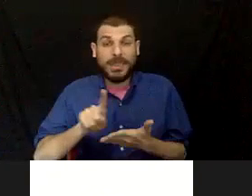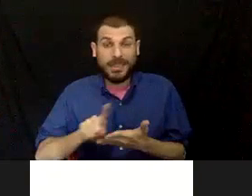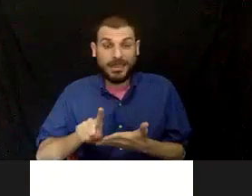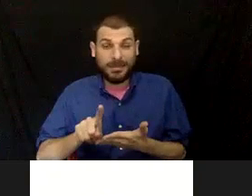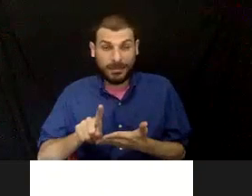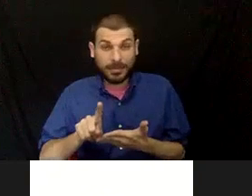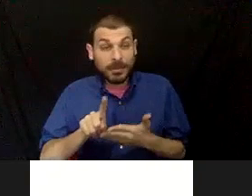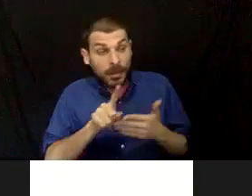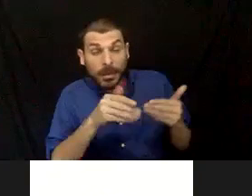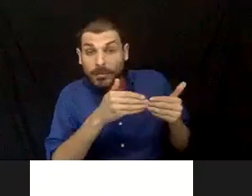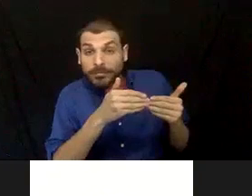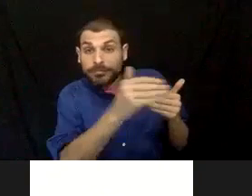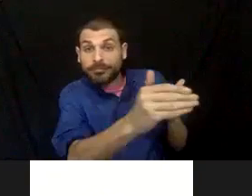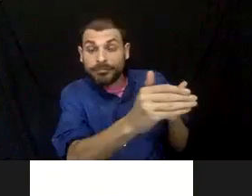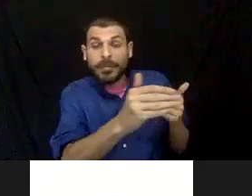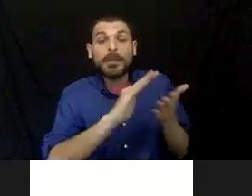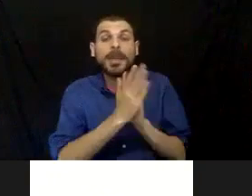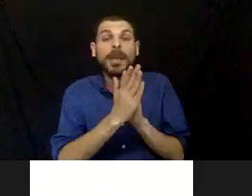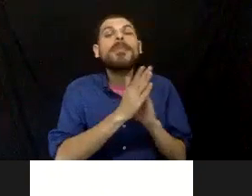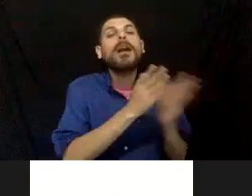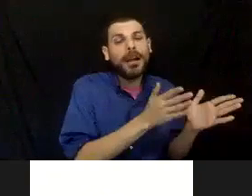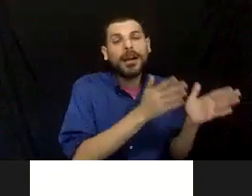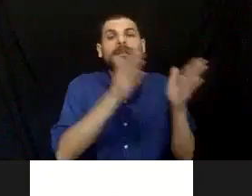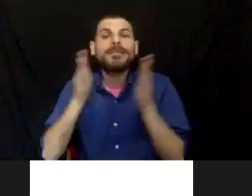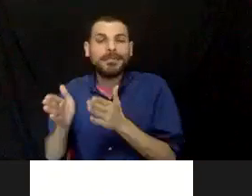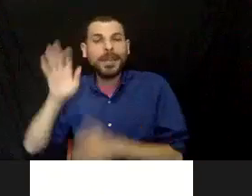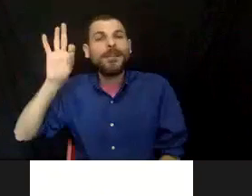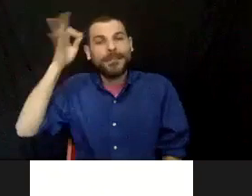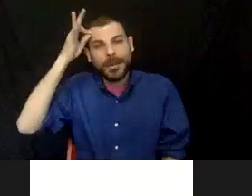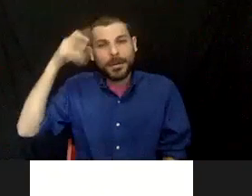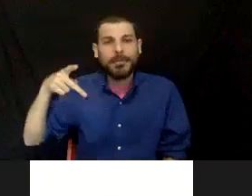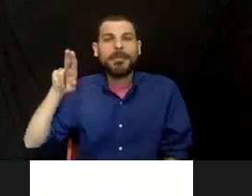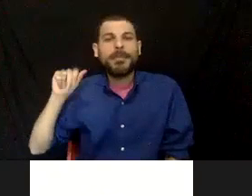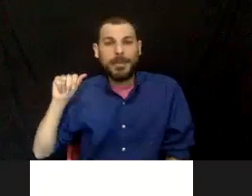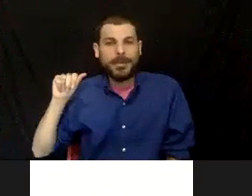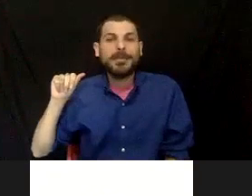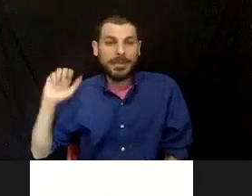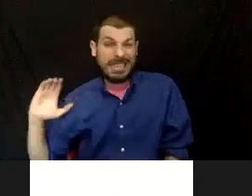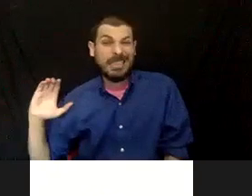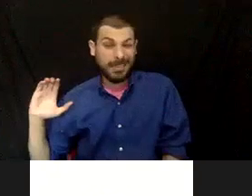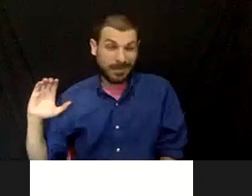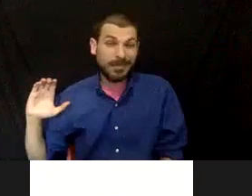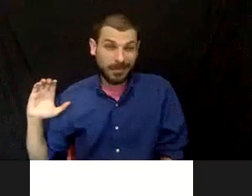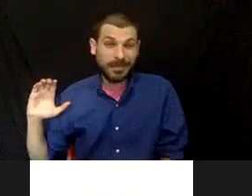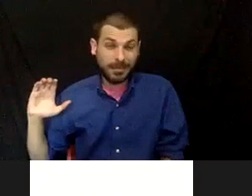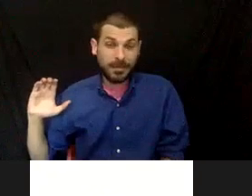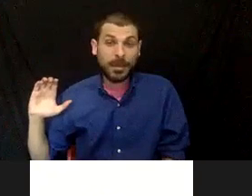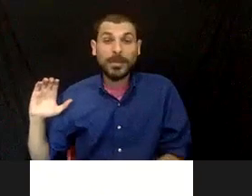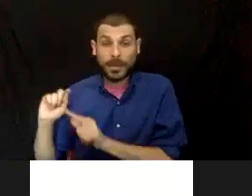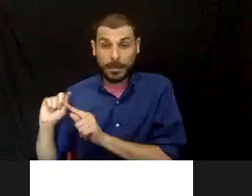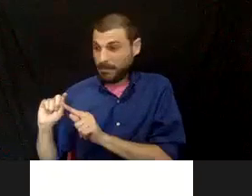be eligible for federal pandemic unemployment compensation. So this is an additional